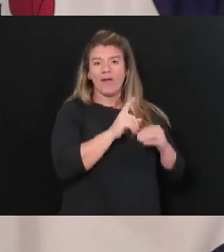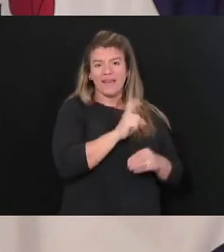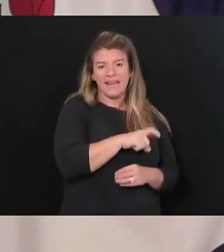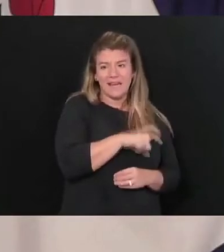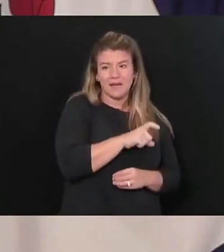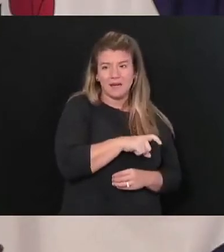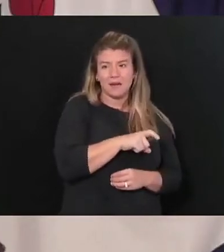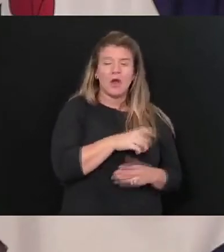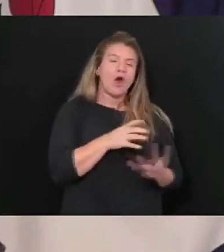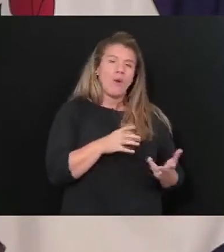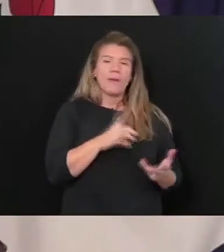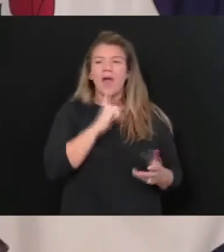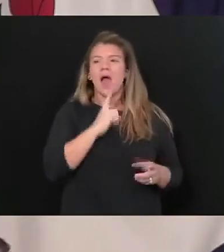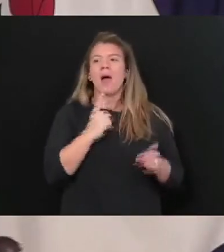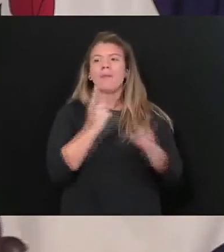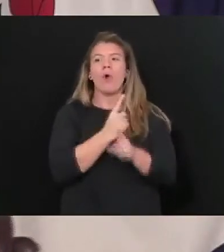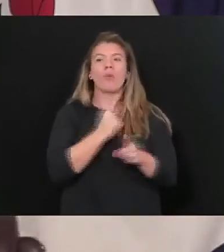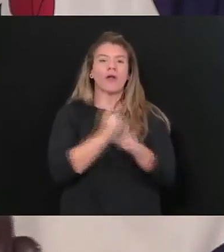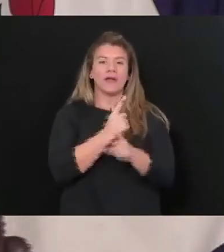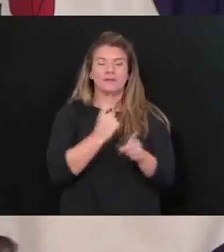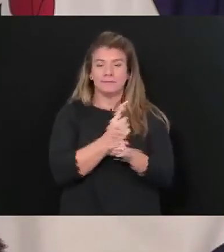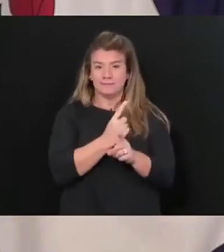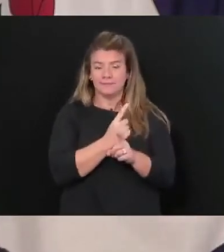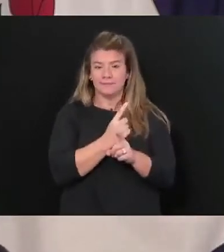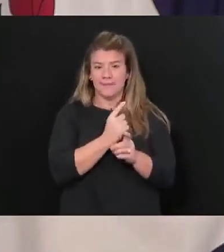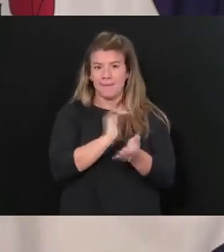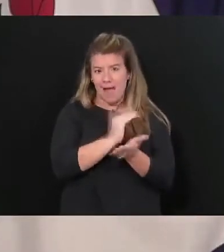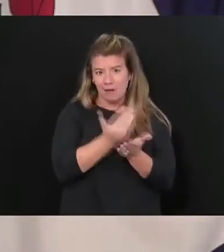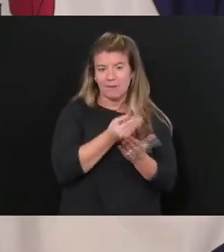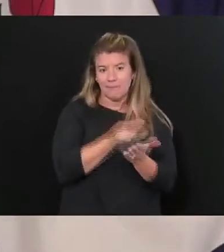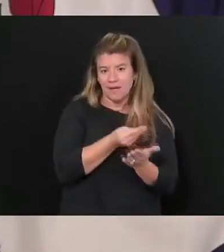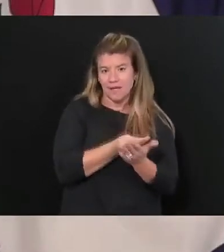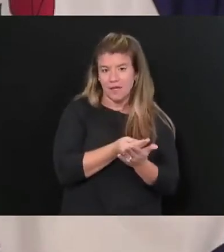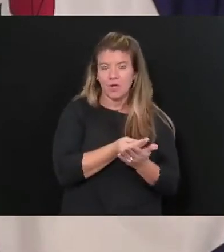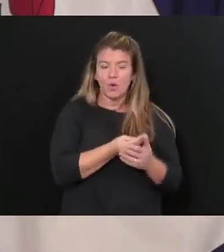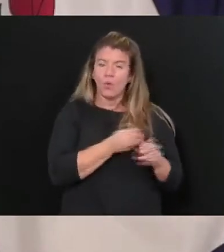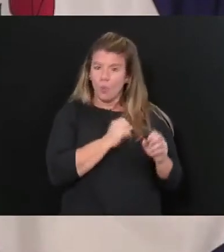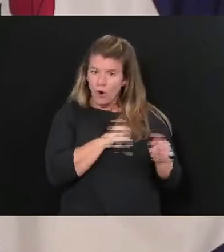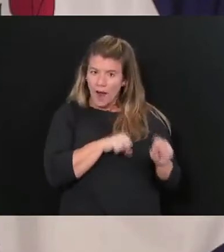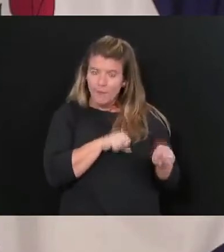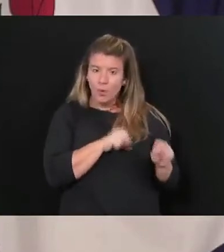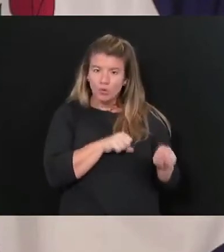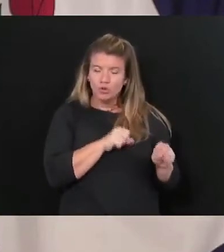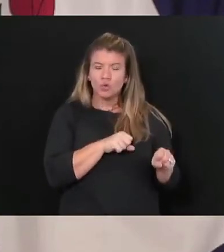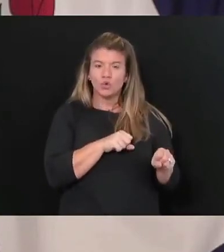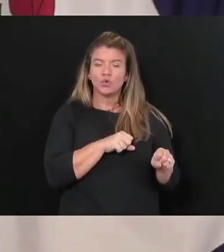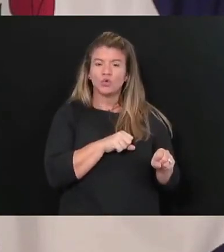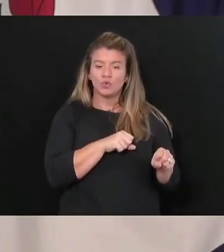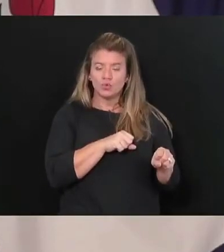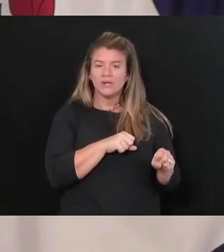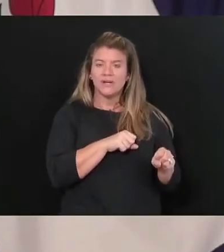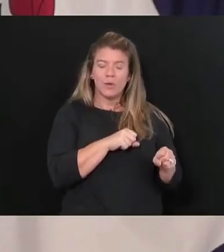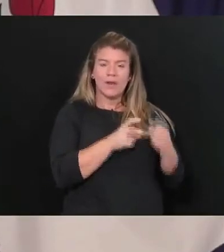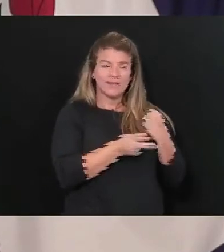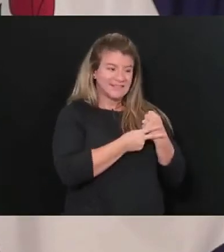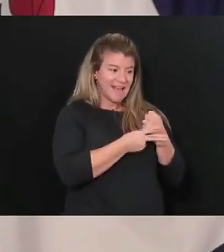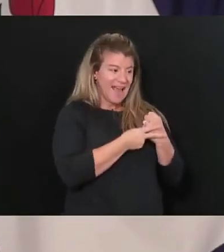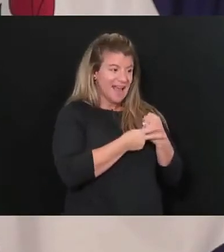an appropriate amount of money for our counties. We're able to shove money over